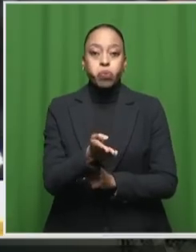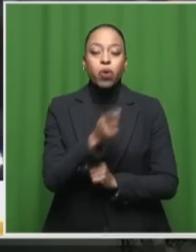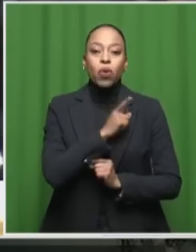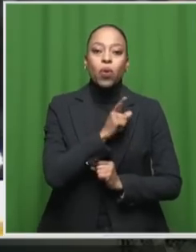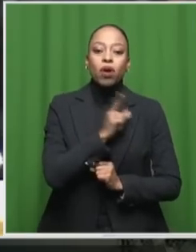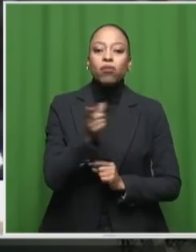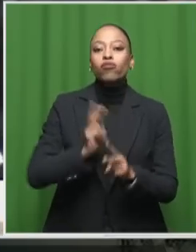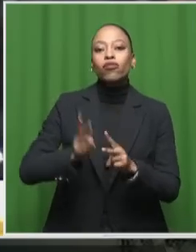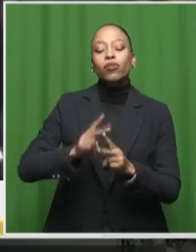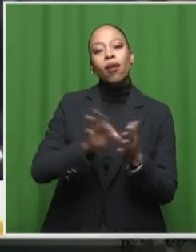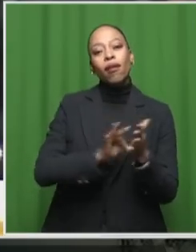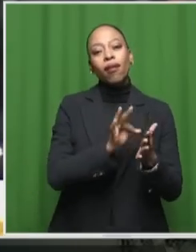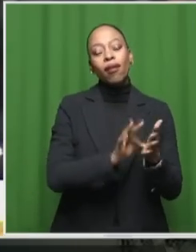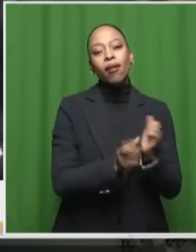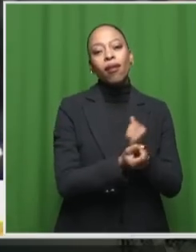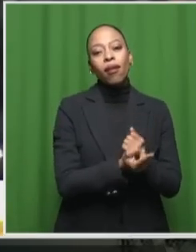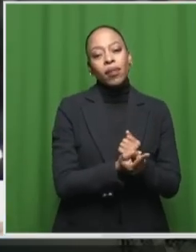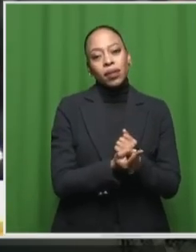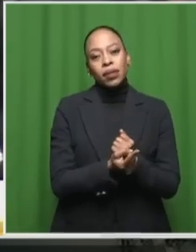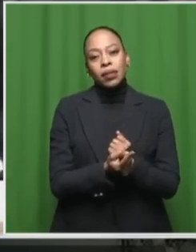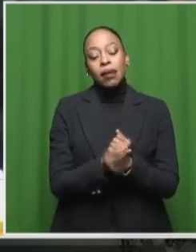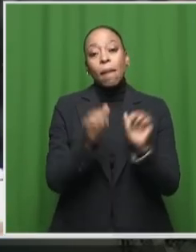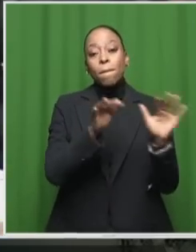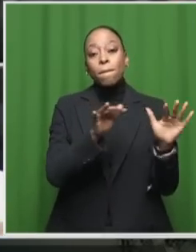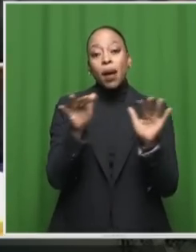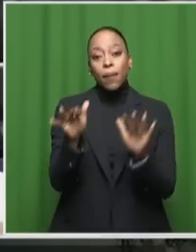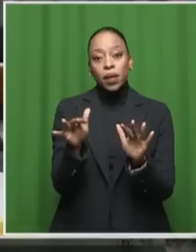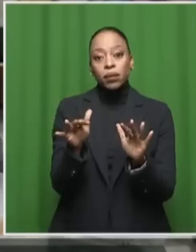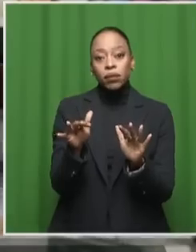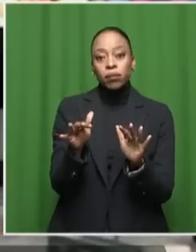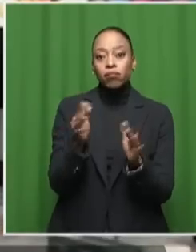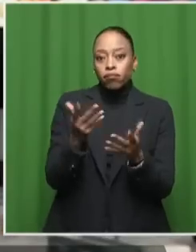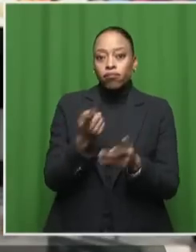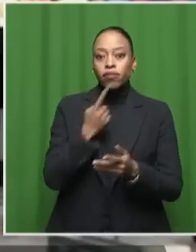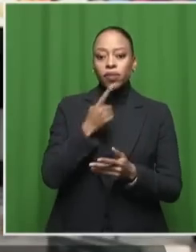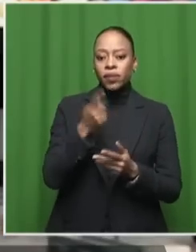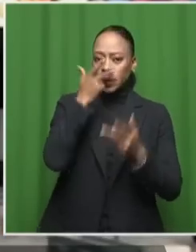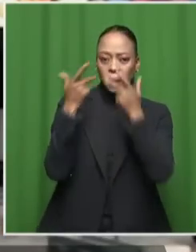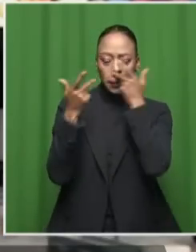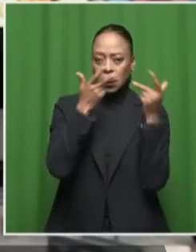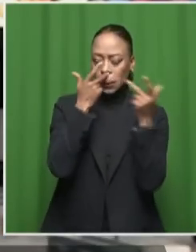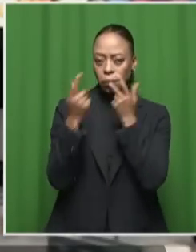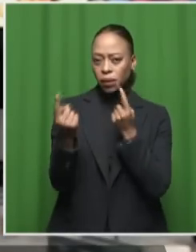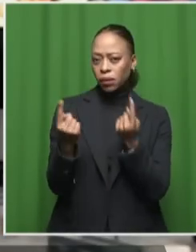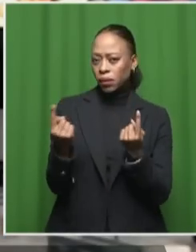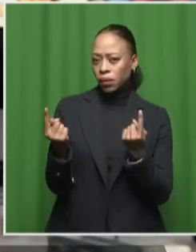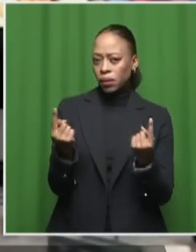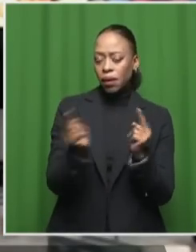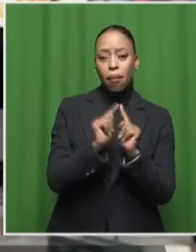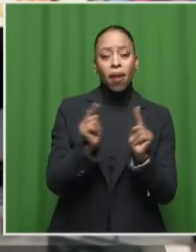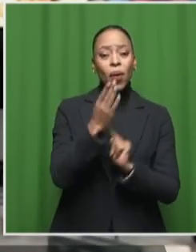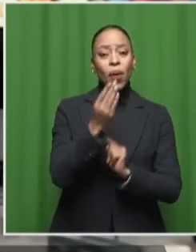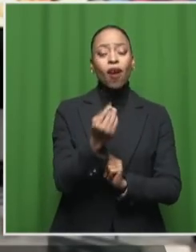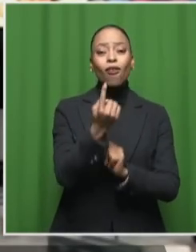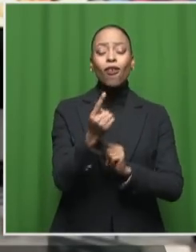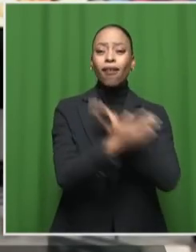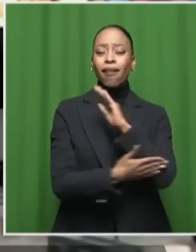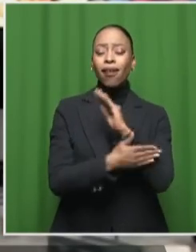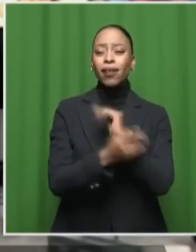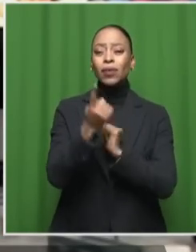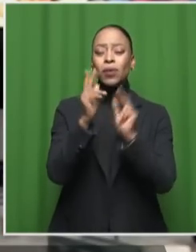to elections, is that people describe each other as enemies. But we've got one country, one